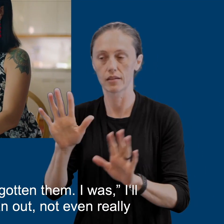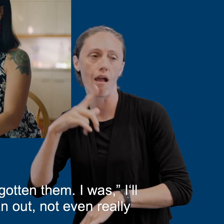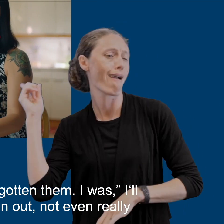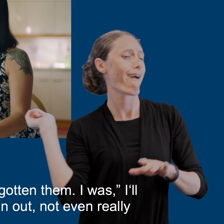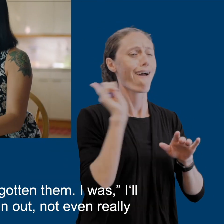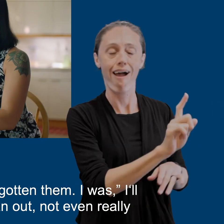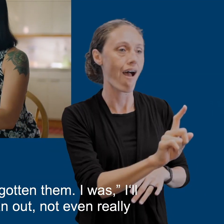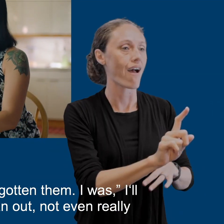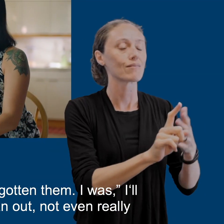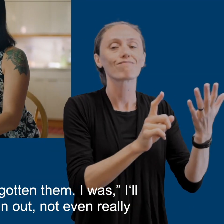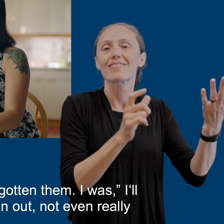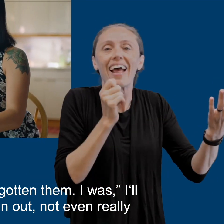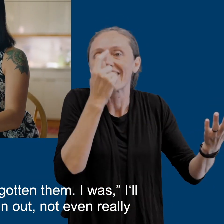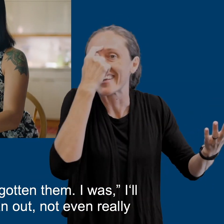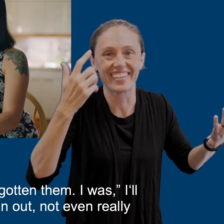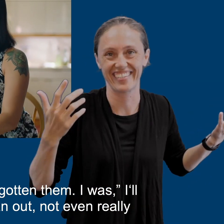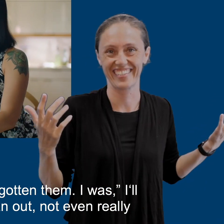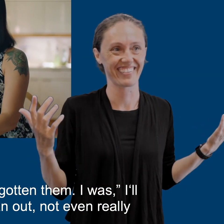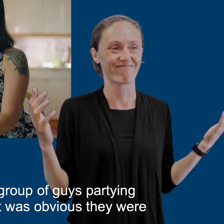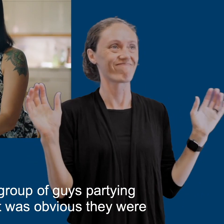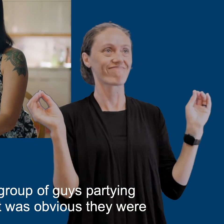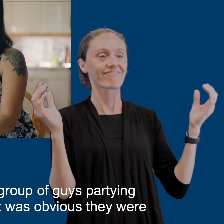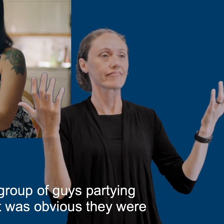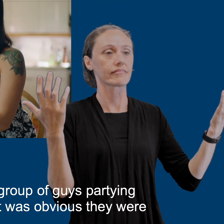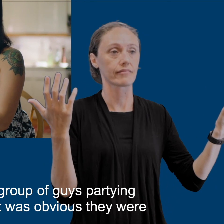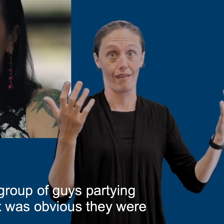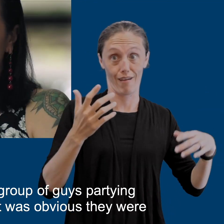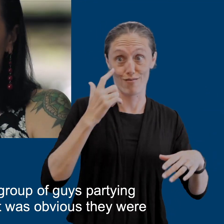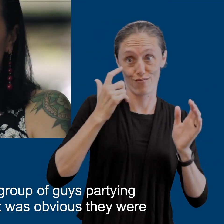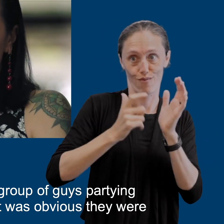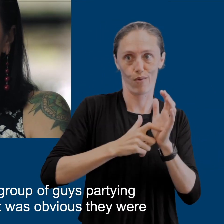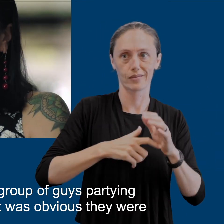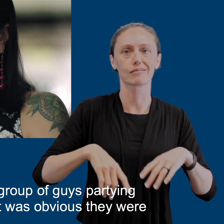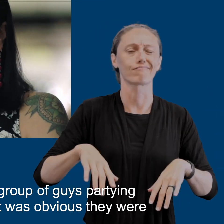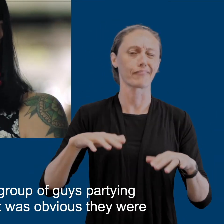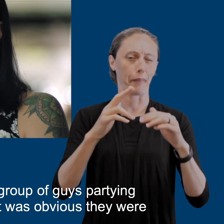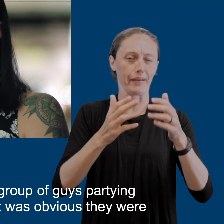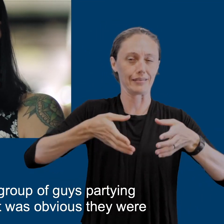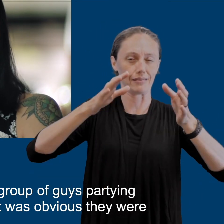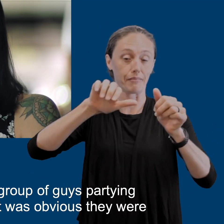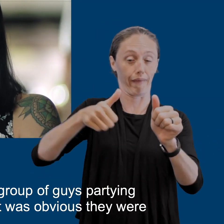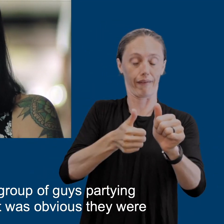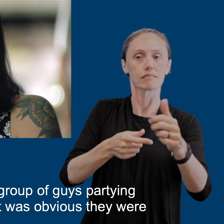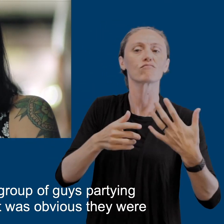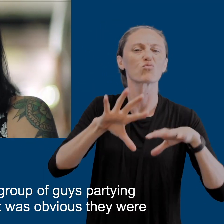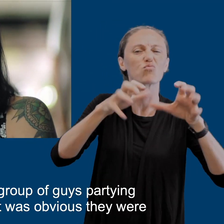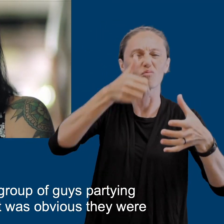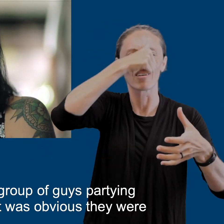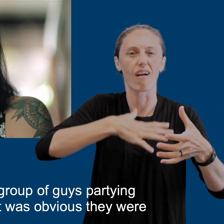just be right back. And I ran out, and I just not even really thinking. There was a group of guys partying behind